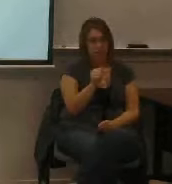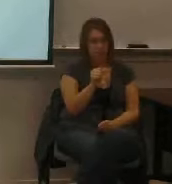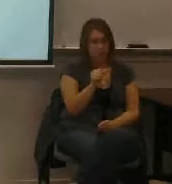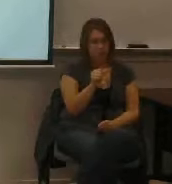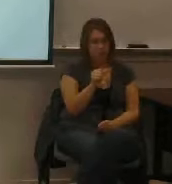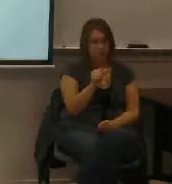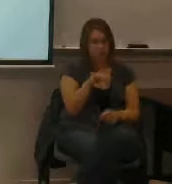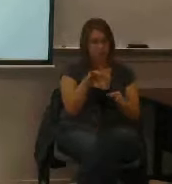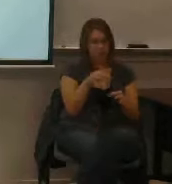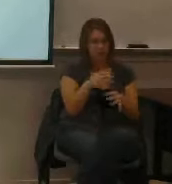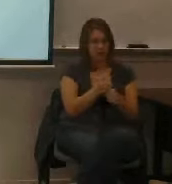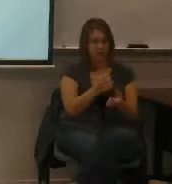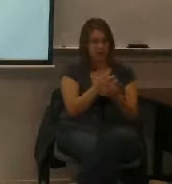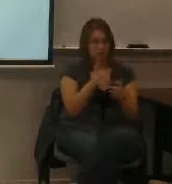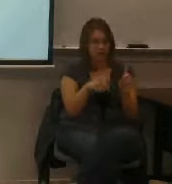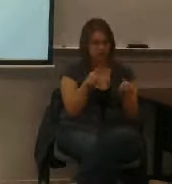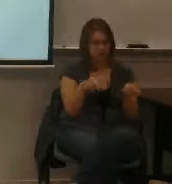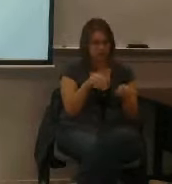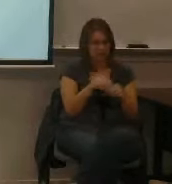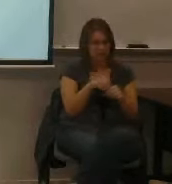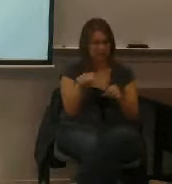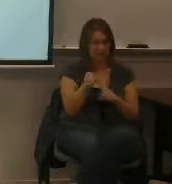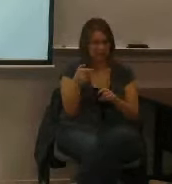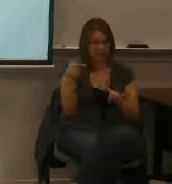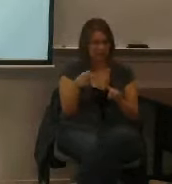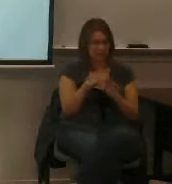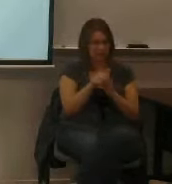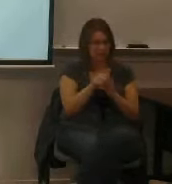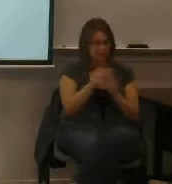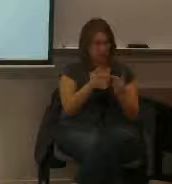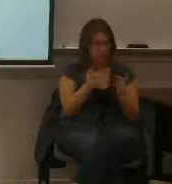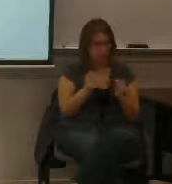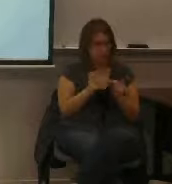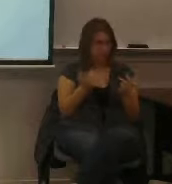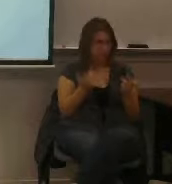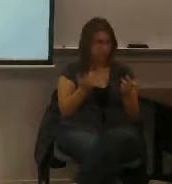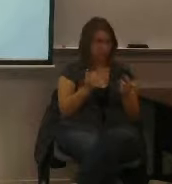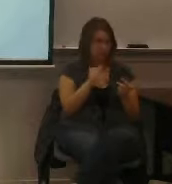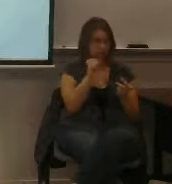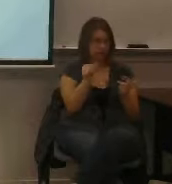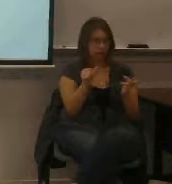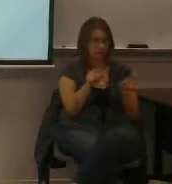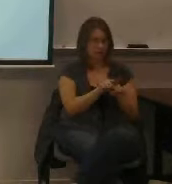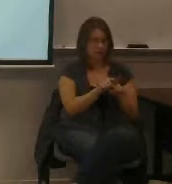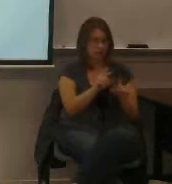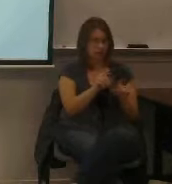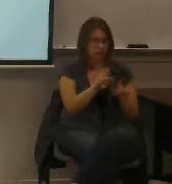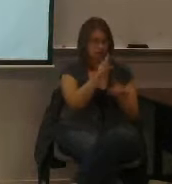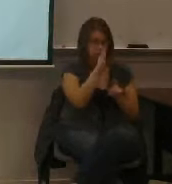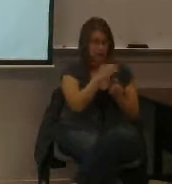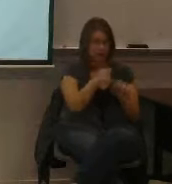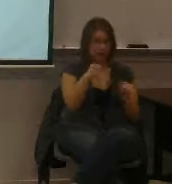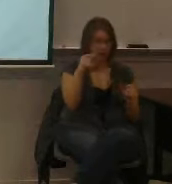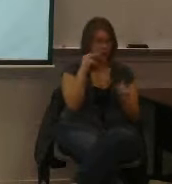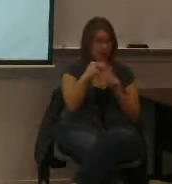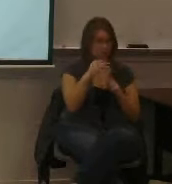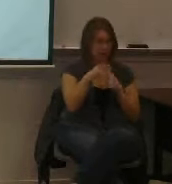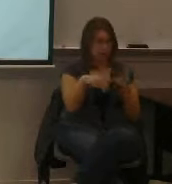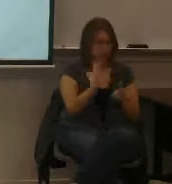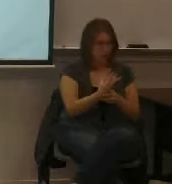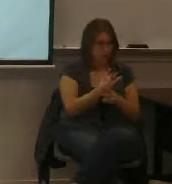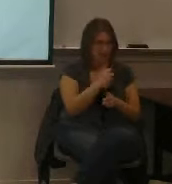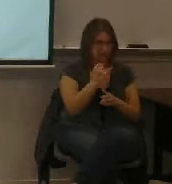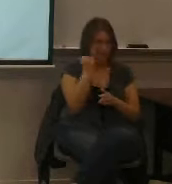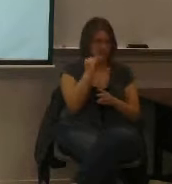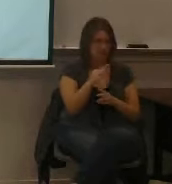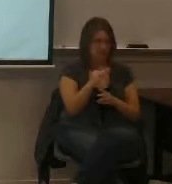very much diversity in any particular sampling site. Right? So it's not a straight linear view of the world. It's this idea of